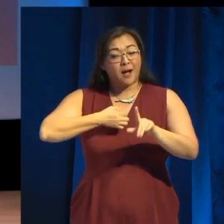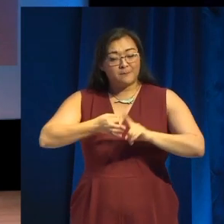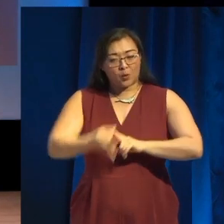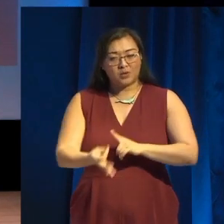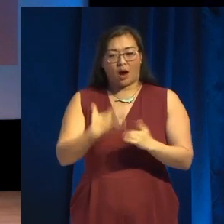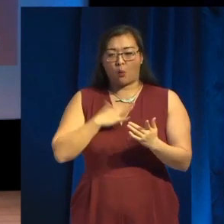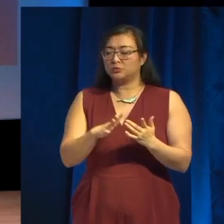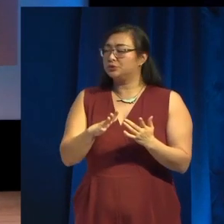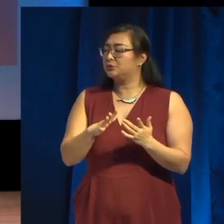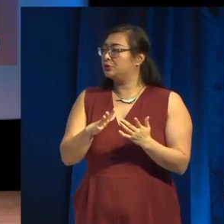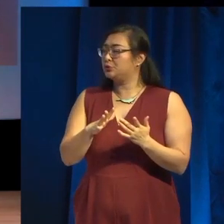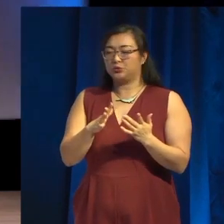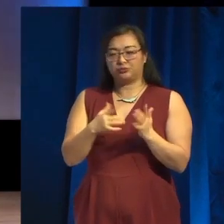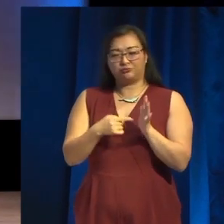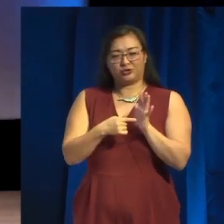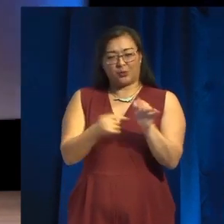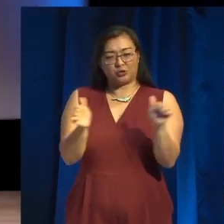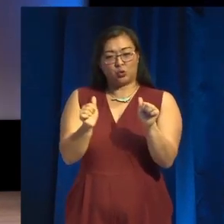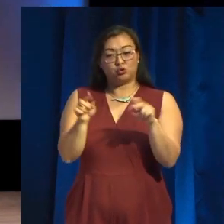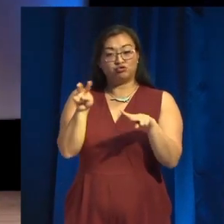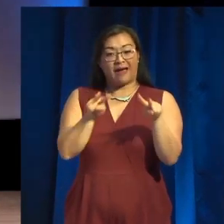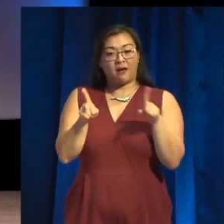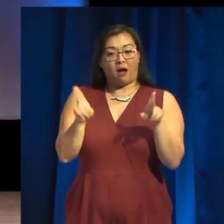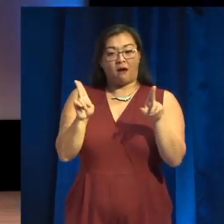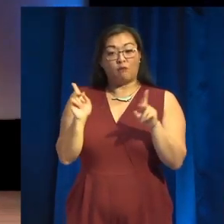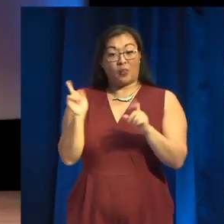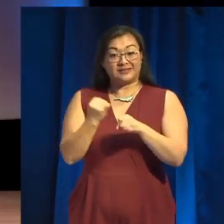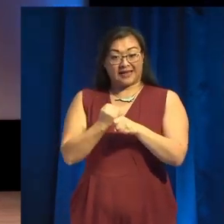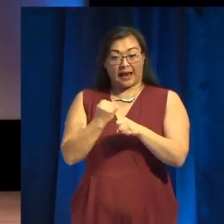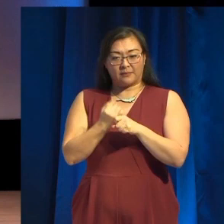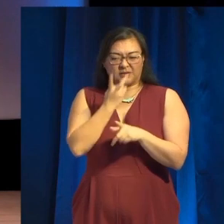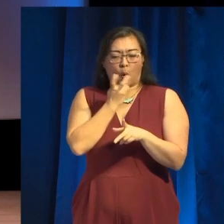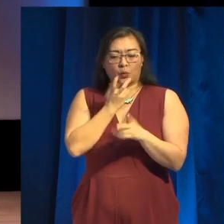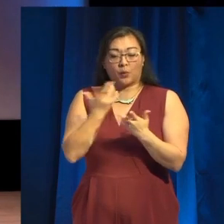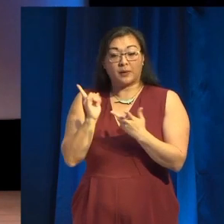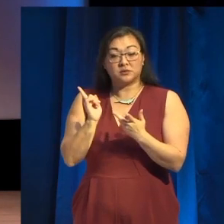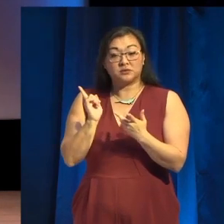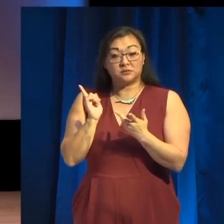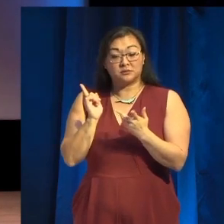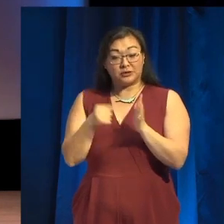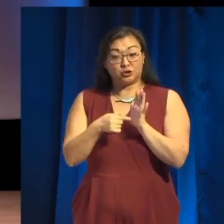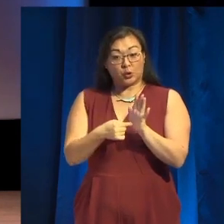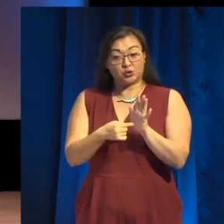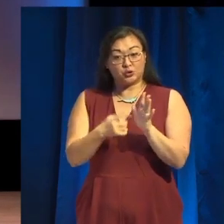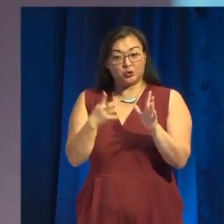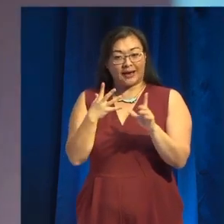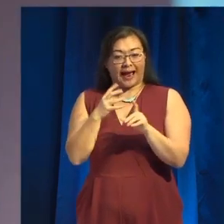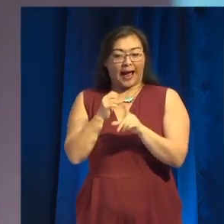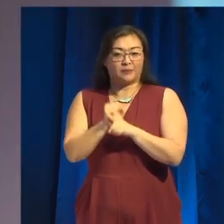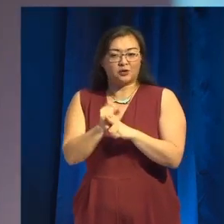a short trailer for this game, an old one. And I think it actually does capture a lot of what I'm trying to say.